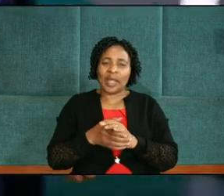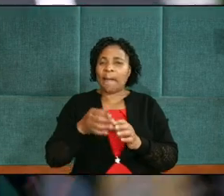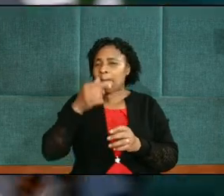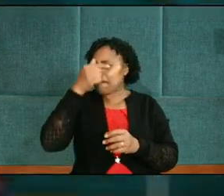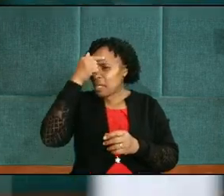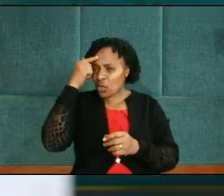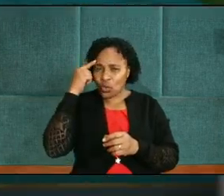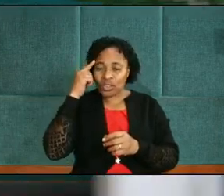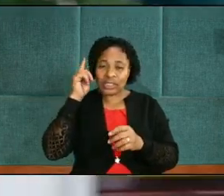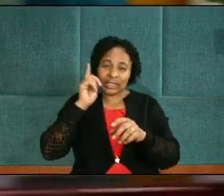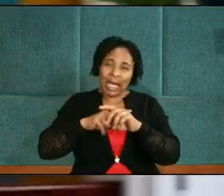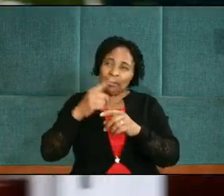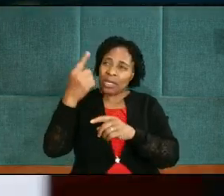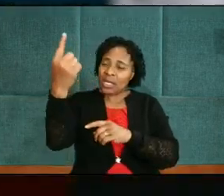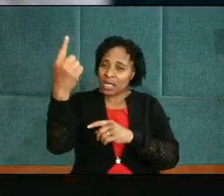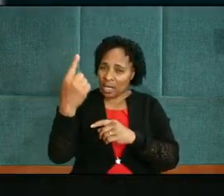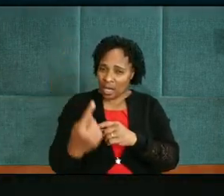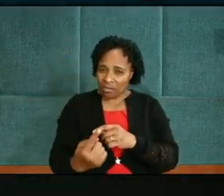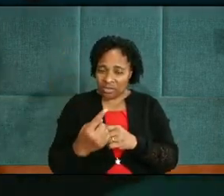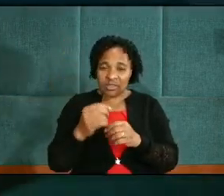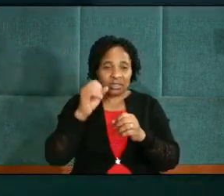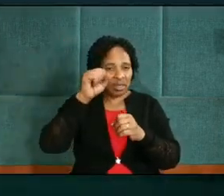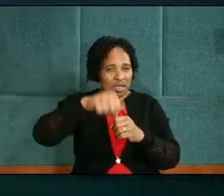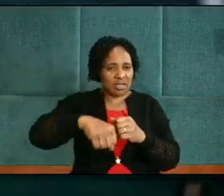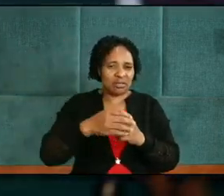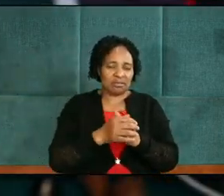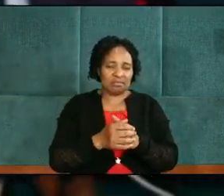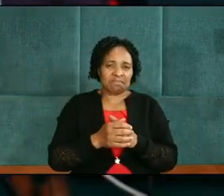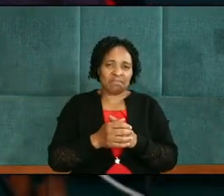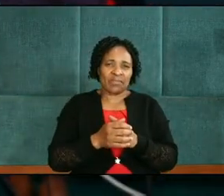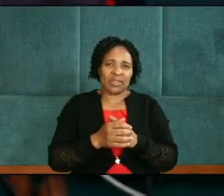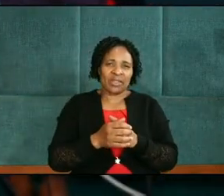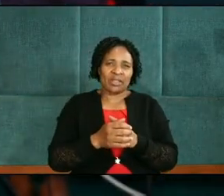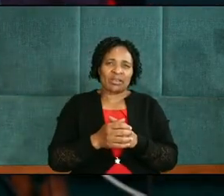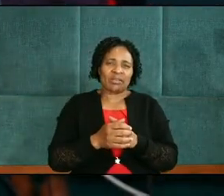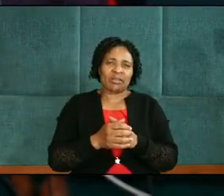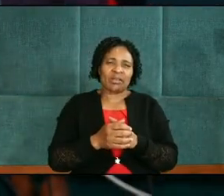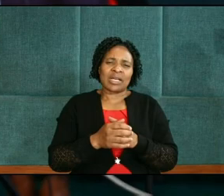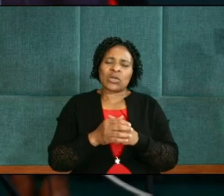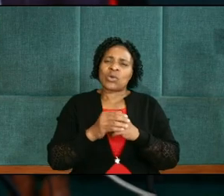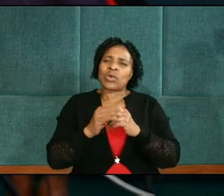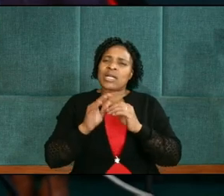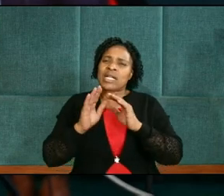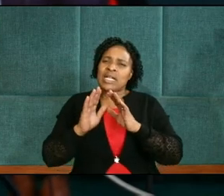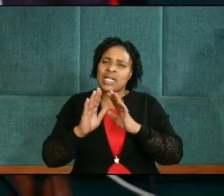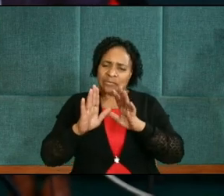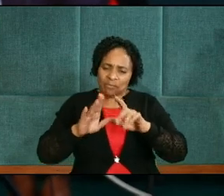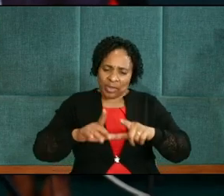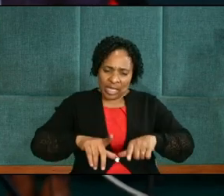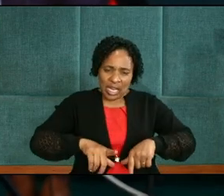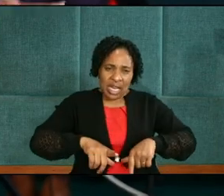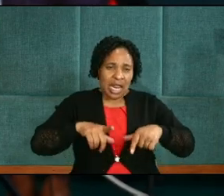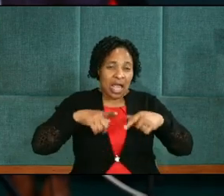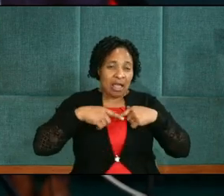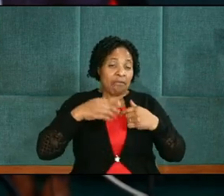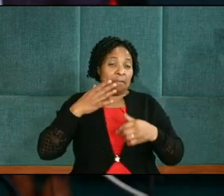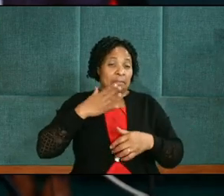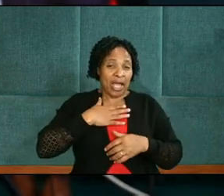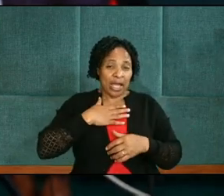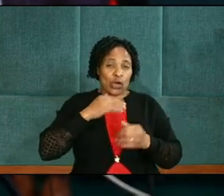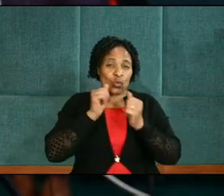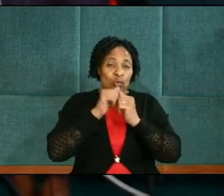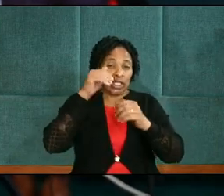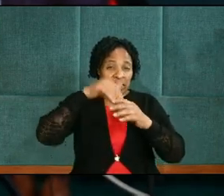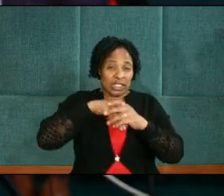Because when he comes, yeah, that's why the songwriter says, live out thy life within me,